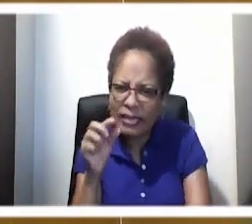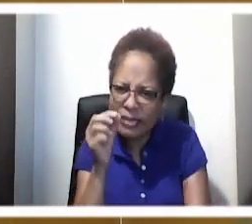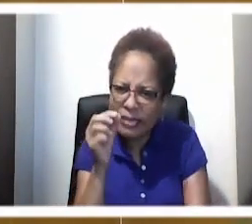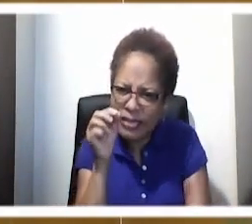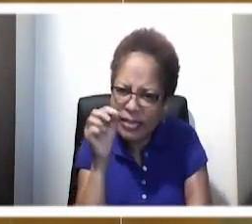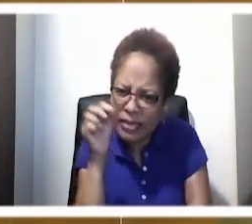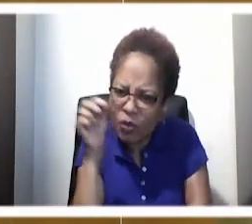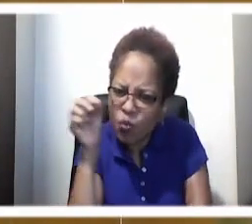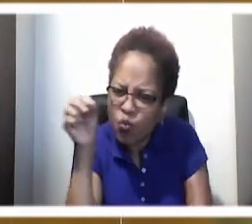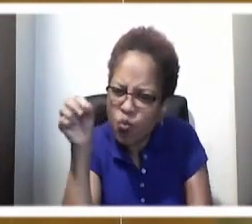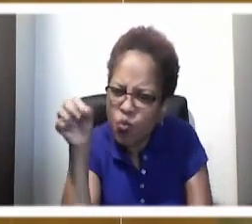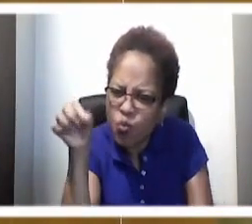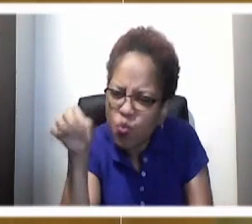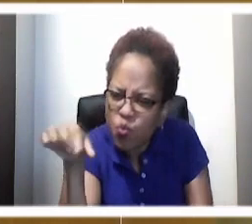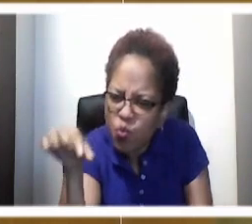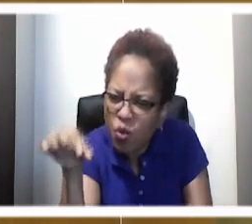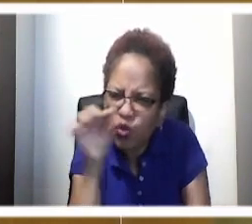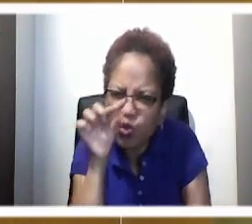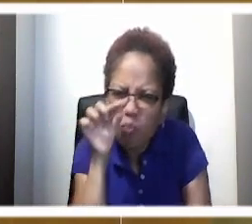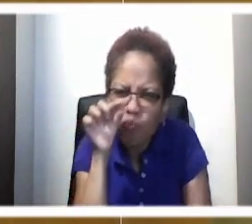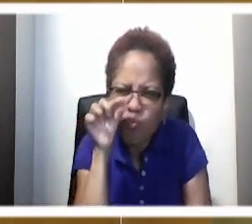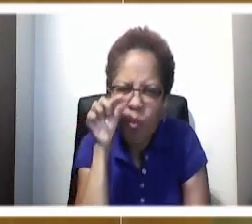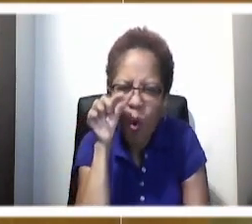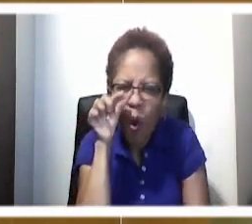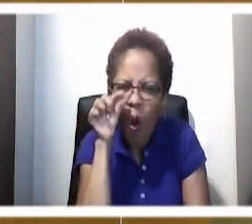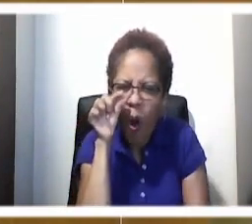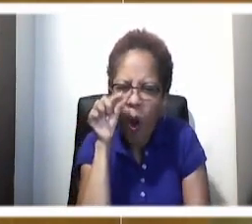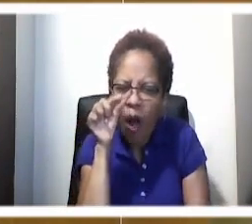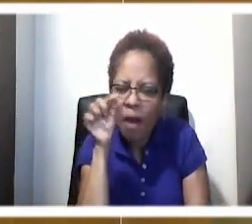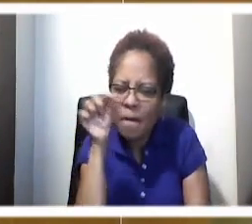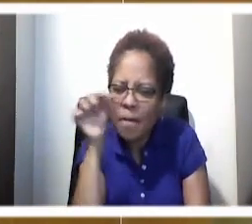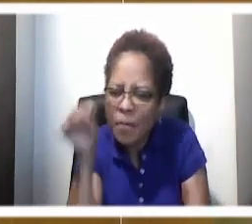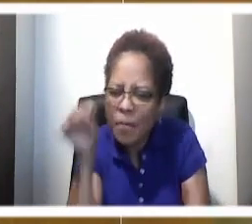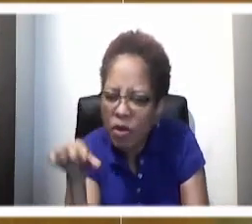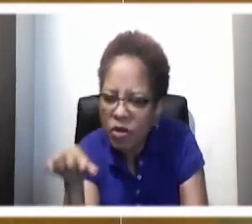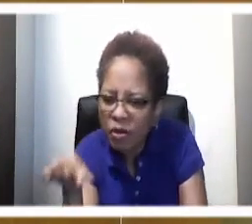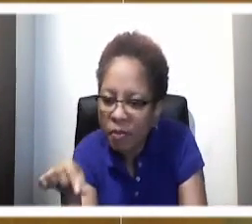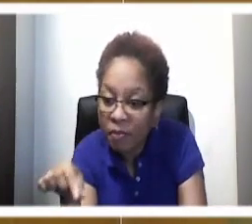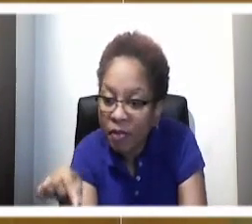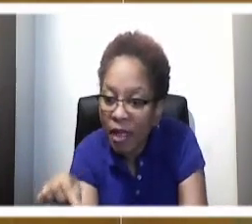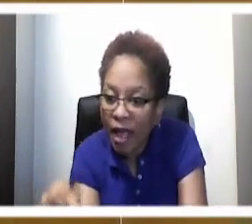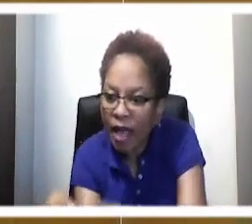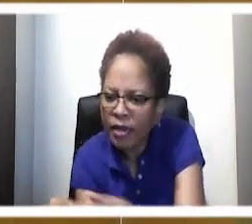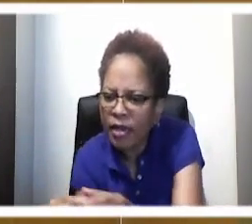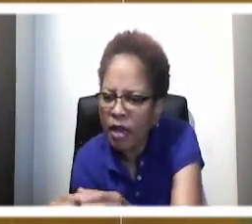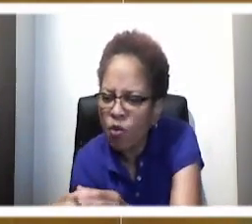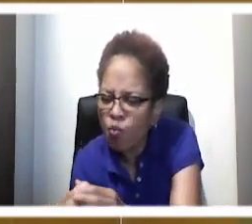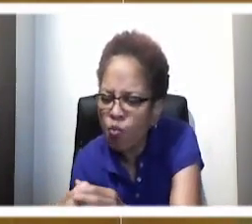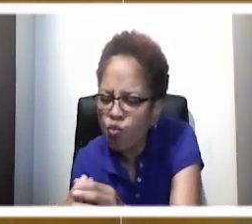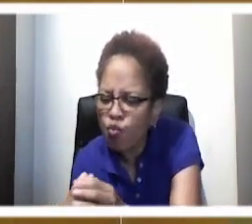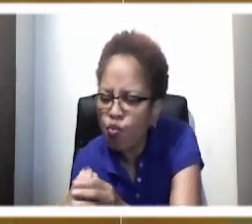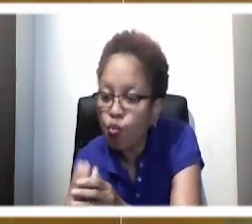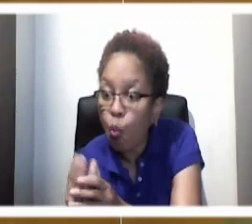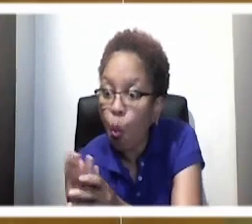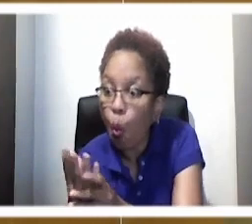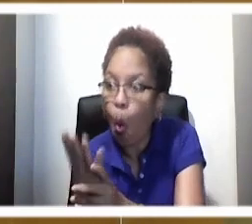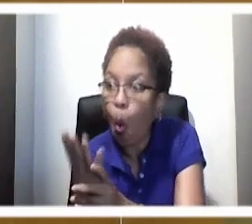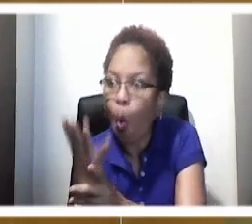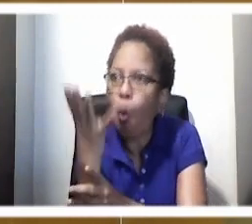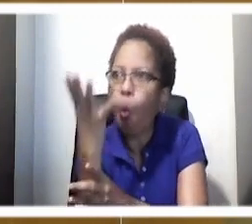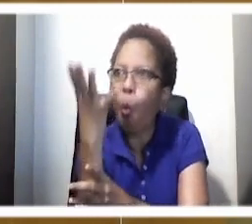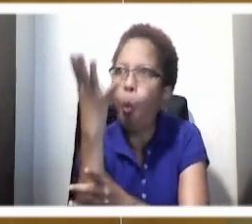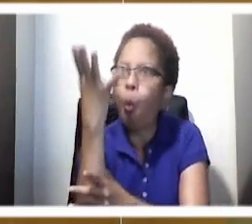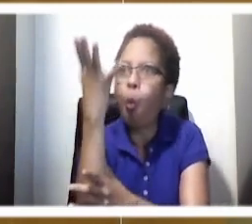the smallest of all the seeds on earth. Yet once it is sown, it grows into the biggest shrub of them